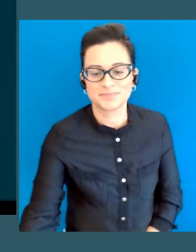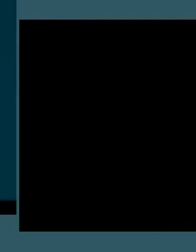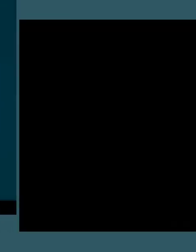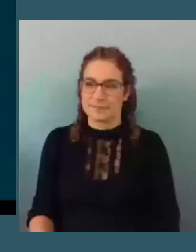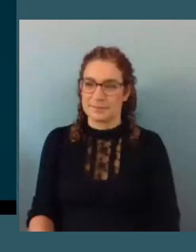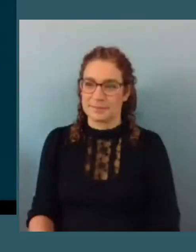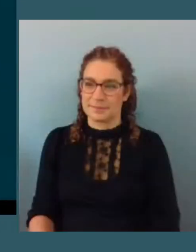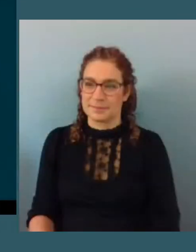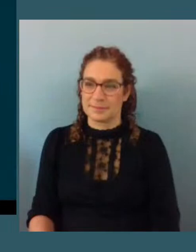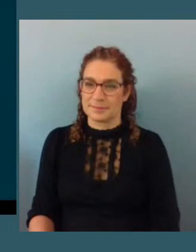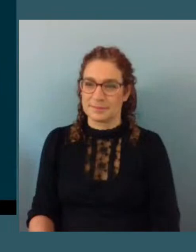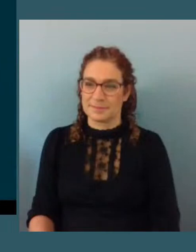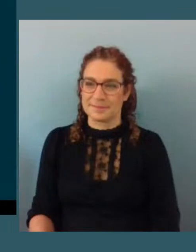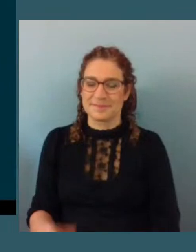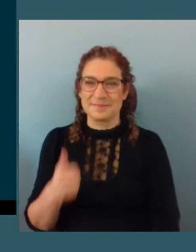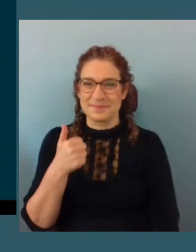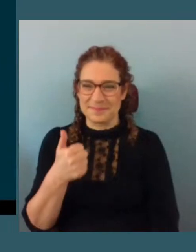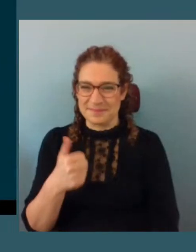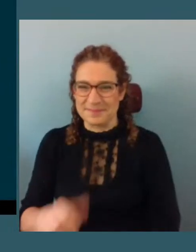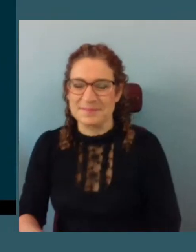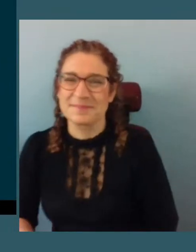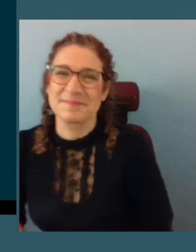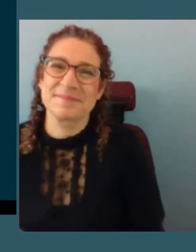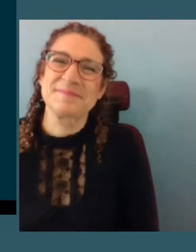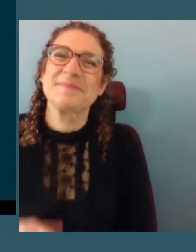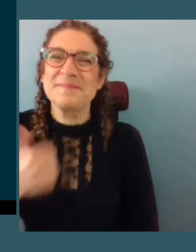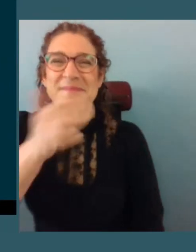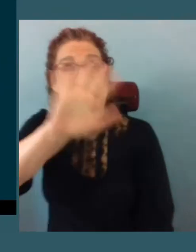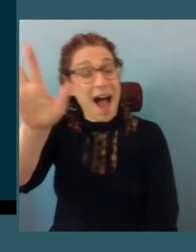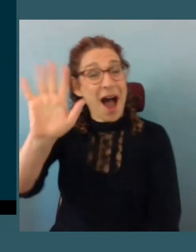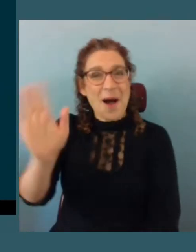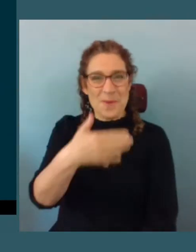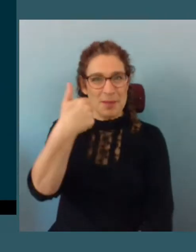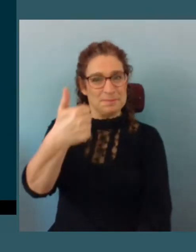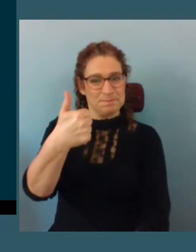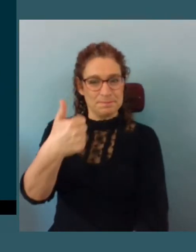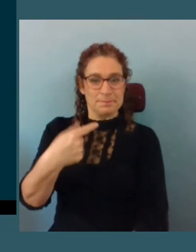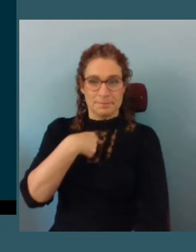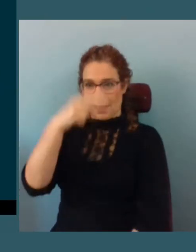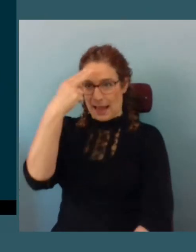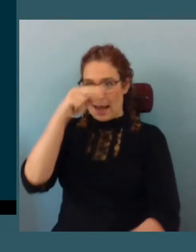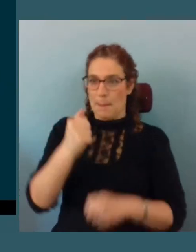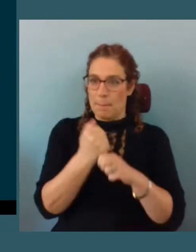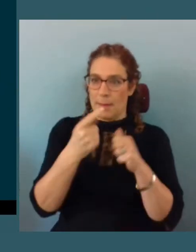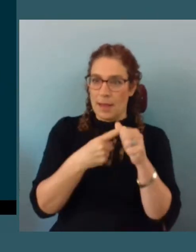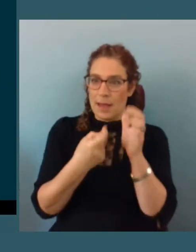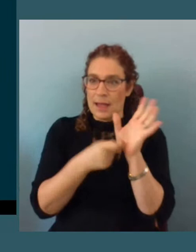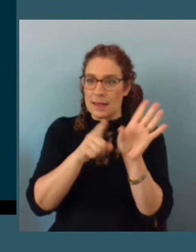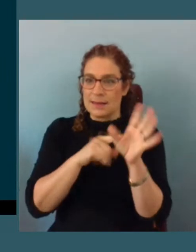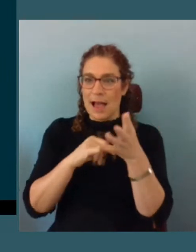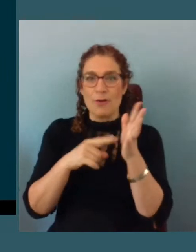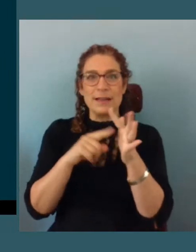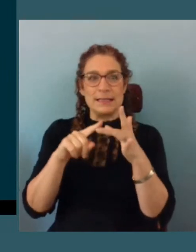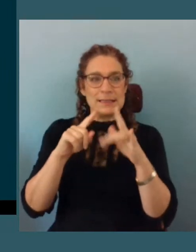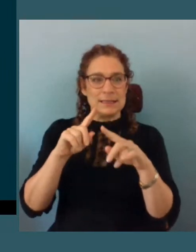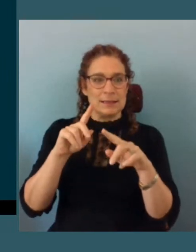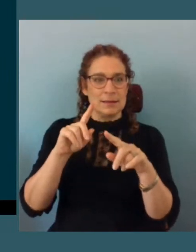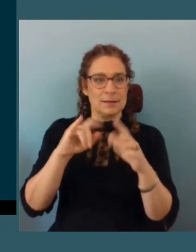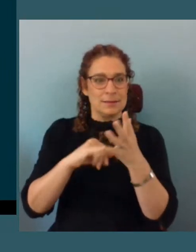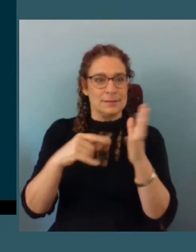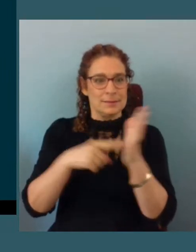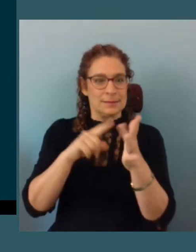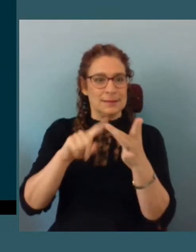Hi, Hi everyone. My name's Gary Stiefel. I'm a paediatric allergy consultant,